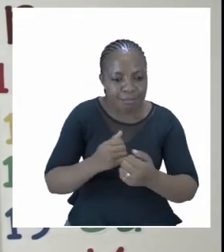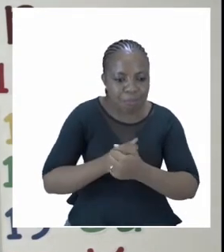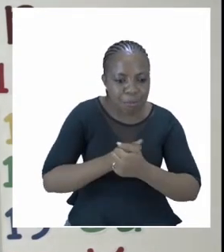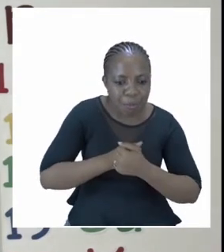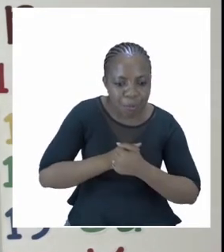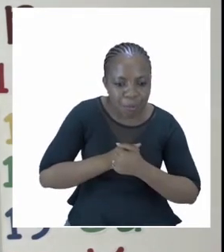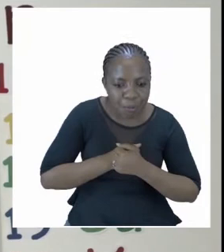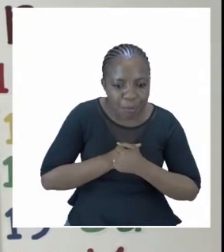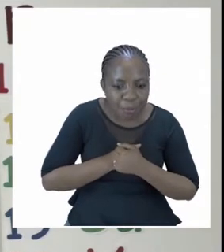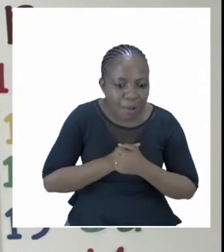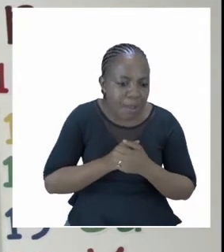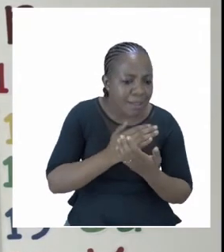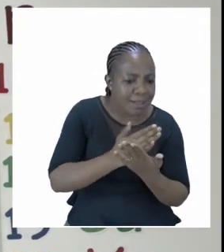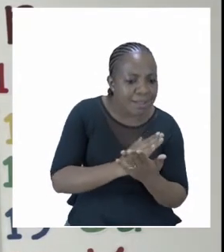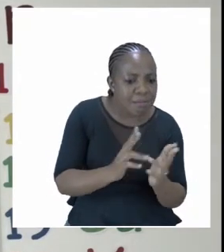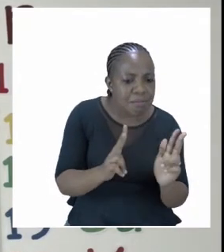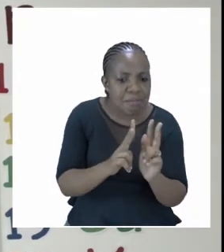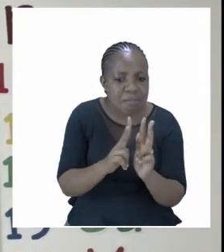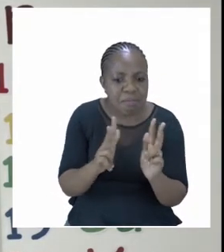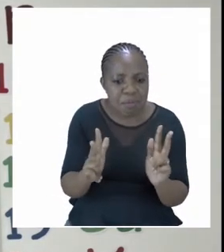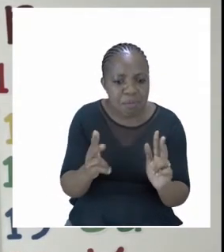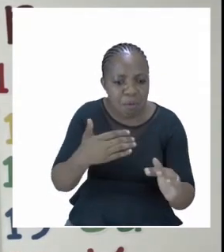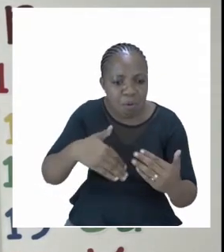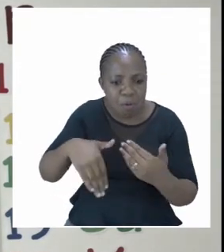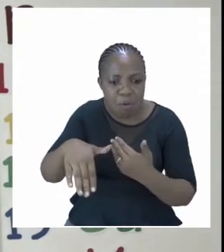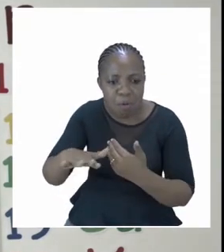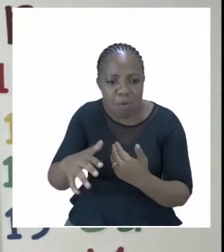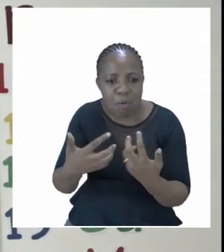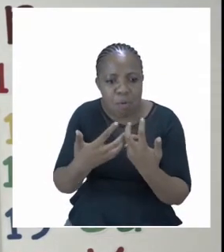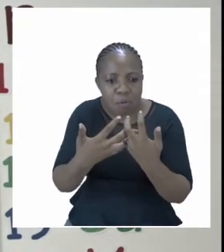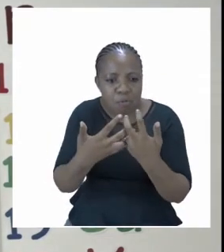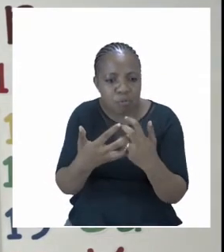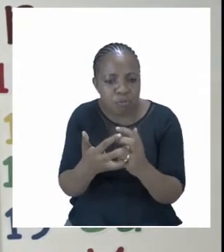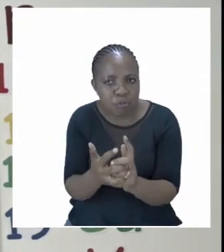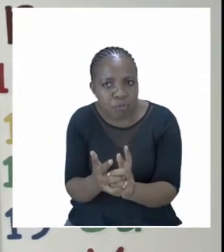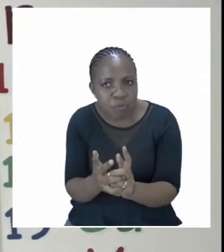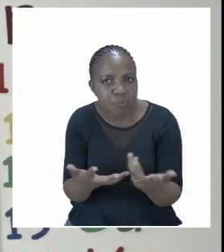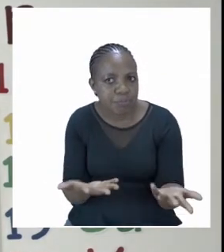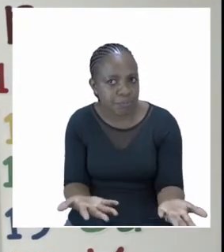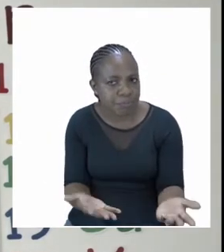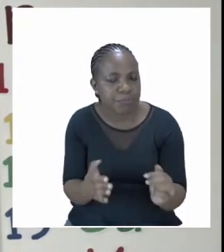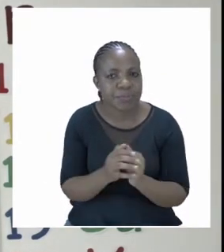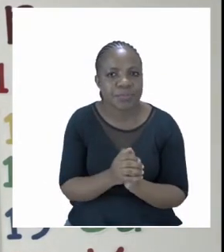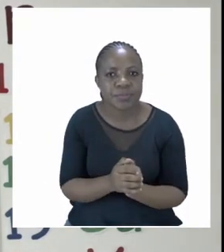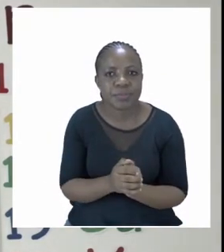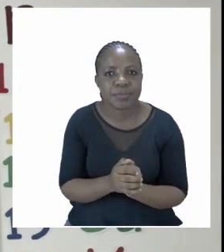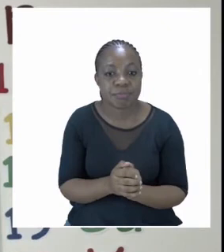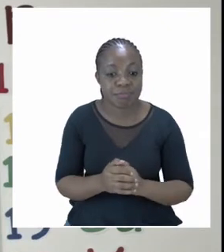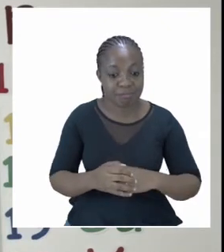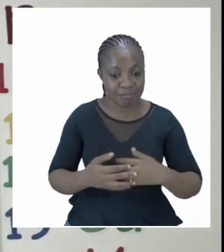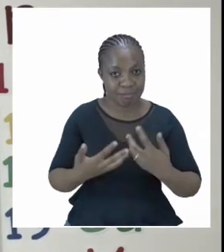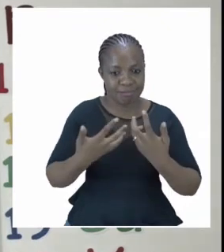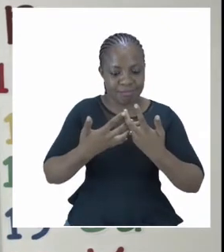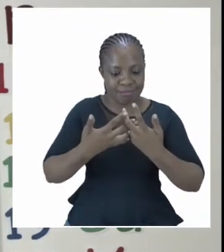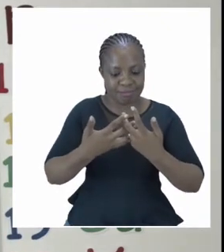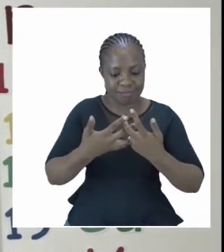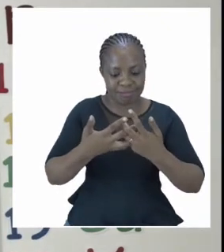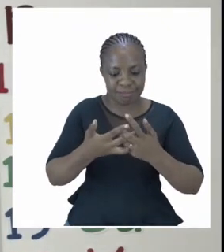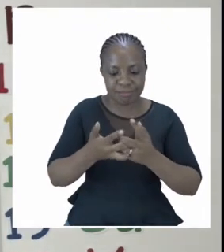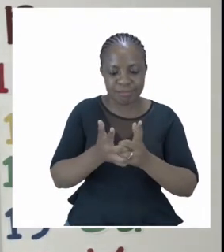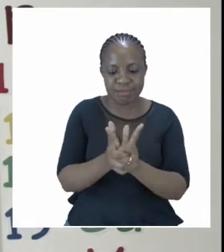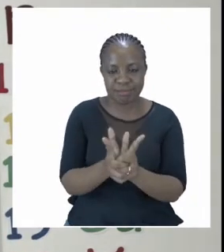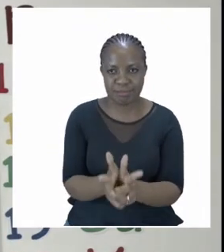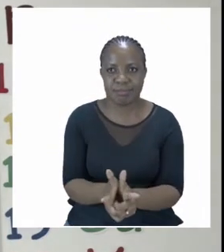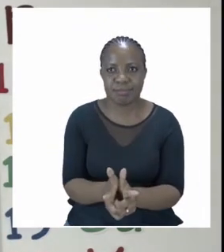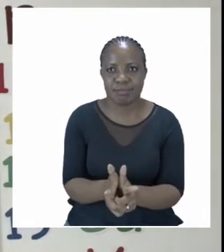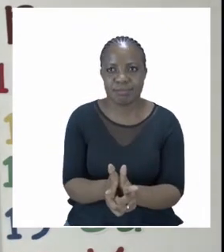on Saturdays, which is still okay. And then we have Sunday. Now on